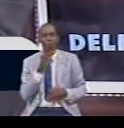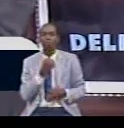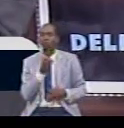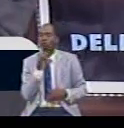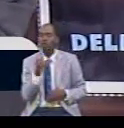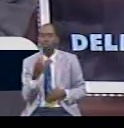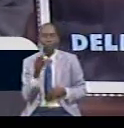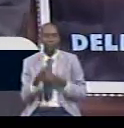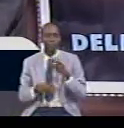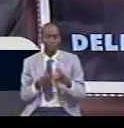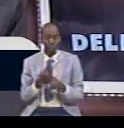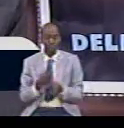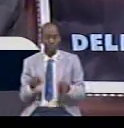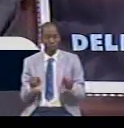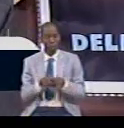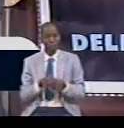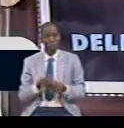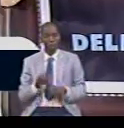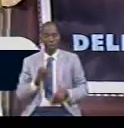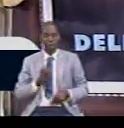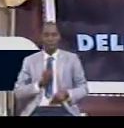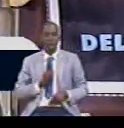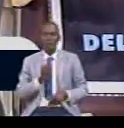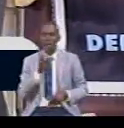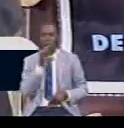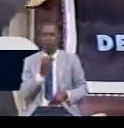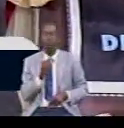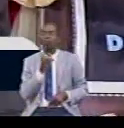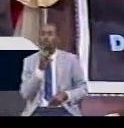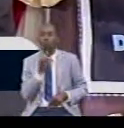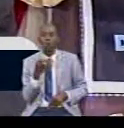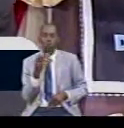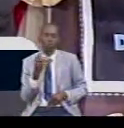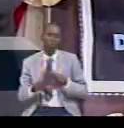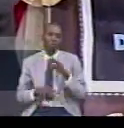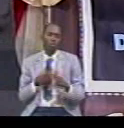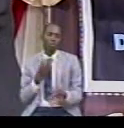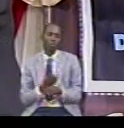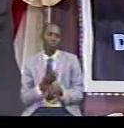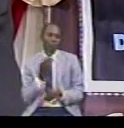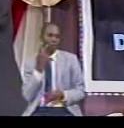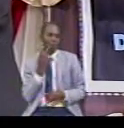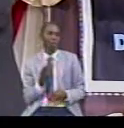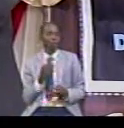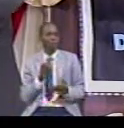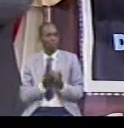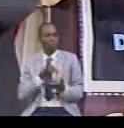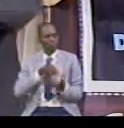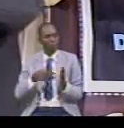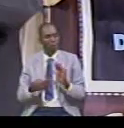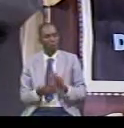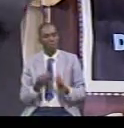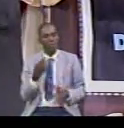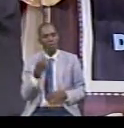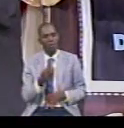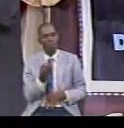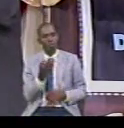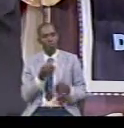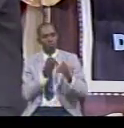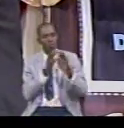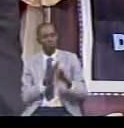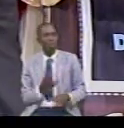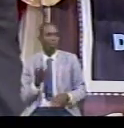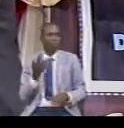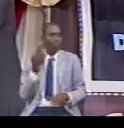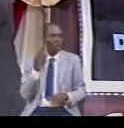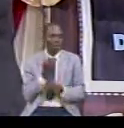even as I am not of the world. Obviously, they were born again. Obviously, they were real